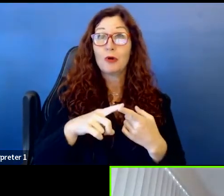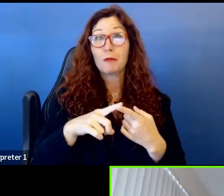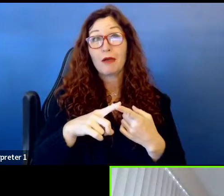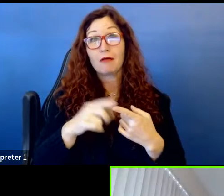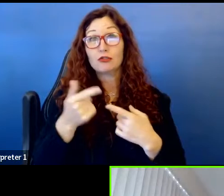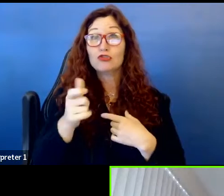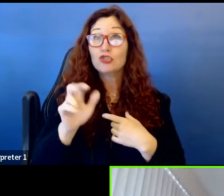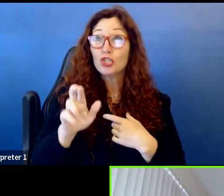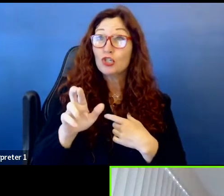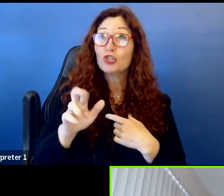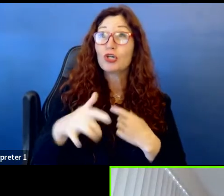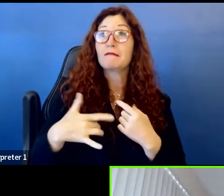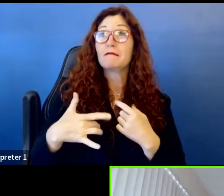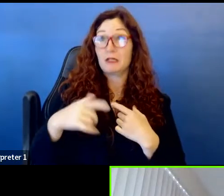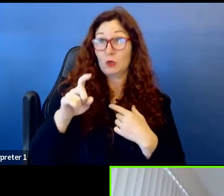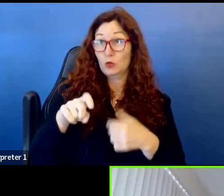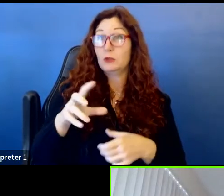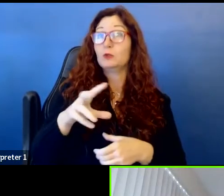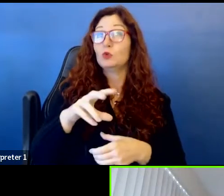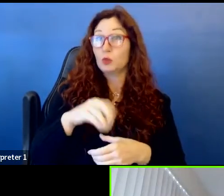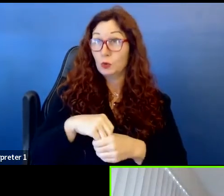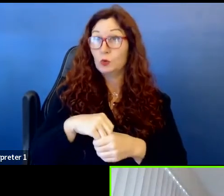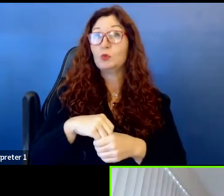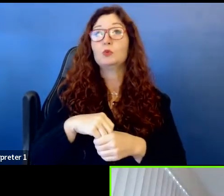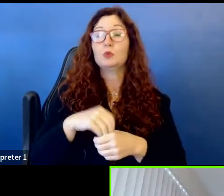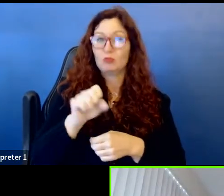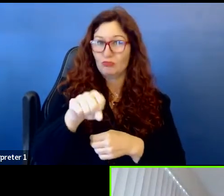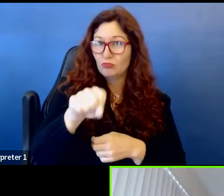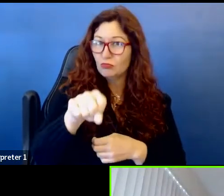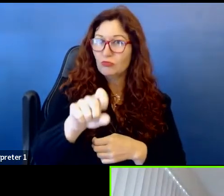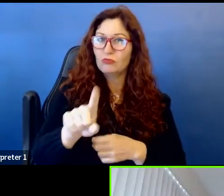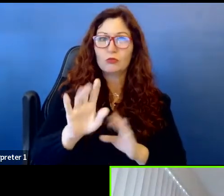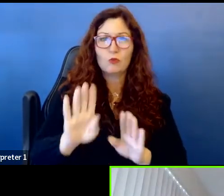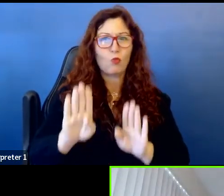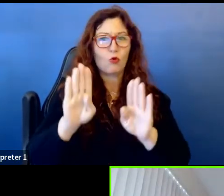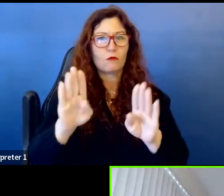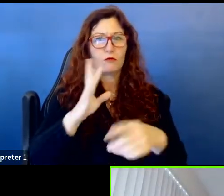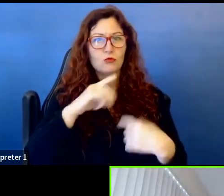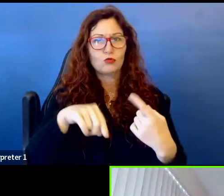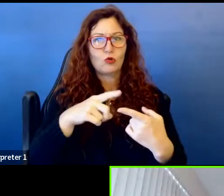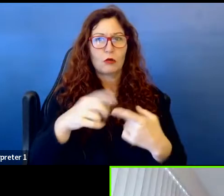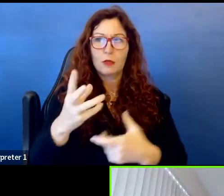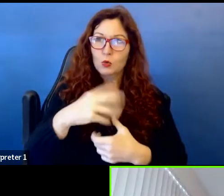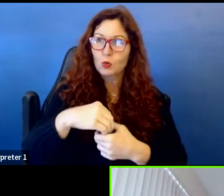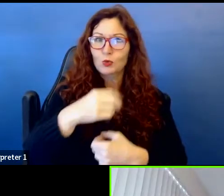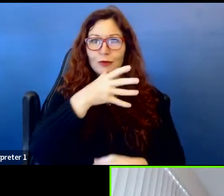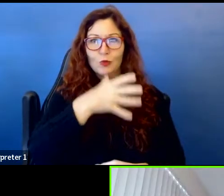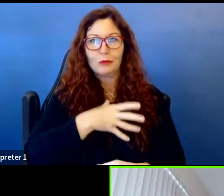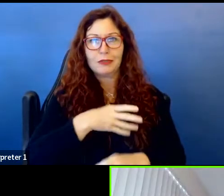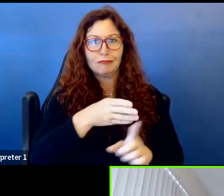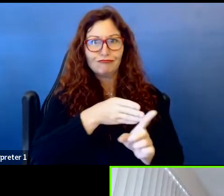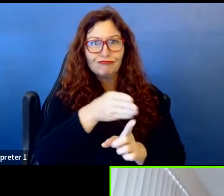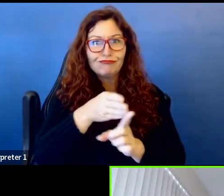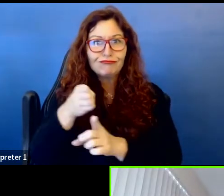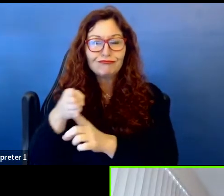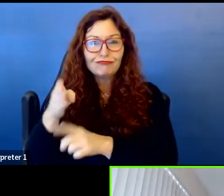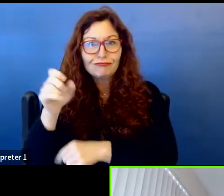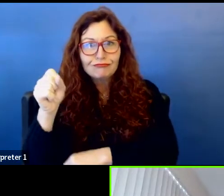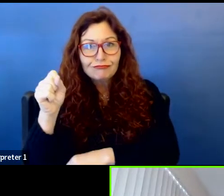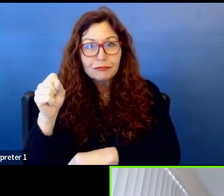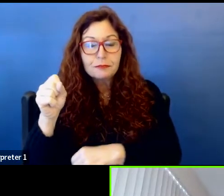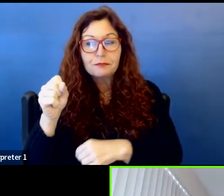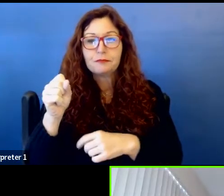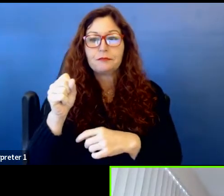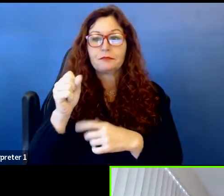more inclusive i think it's wonderful to talk more about including women in the trades i don't know um